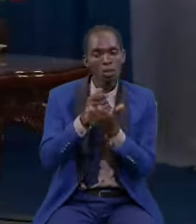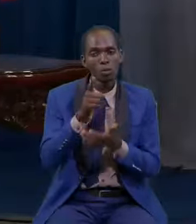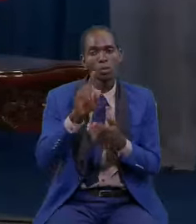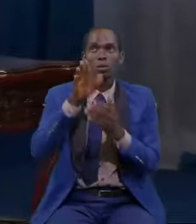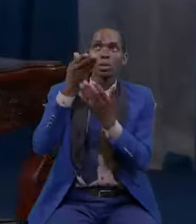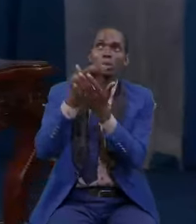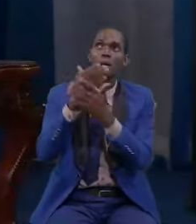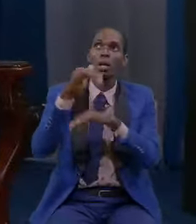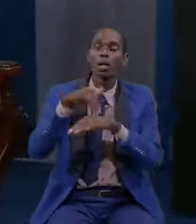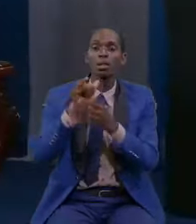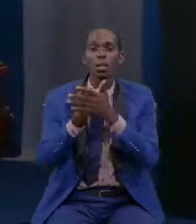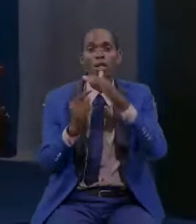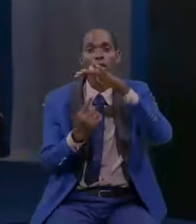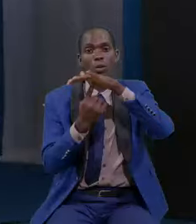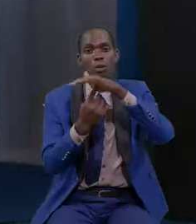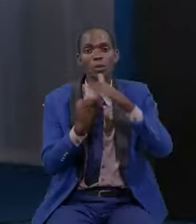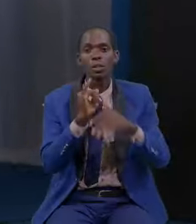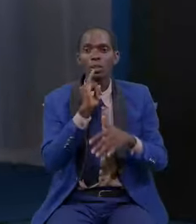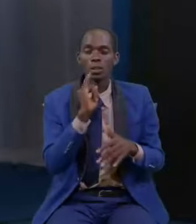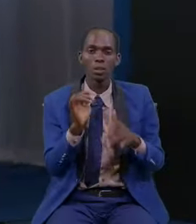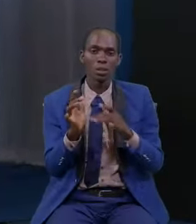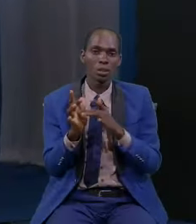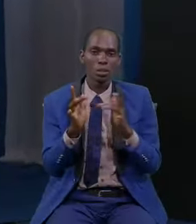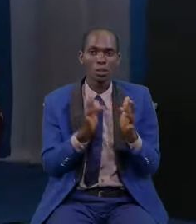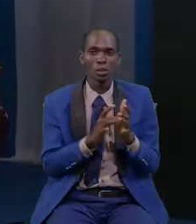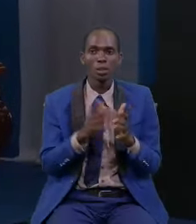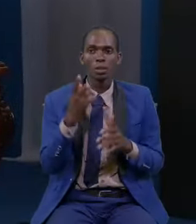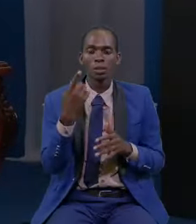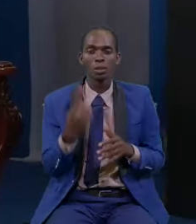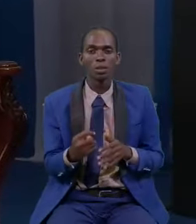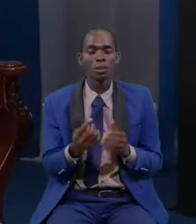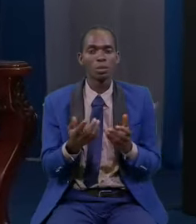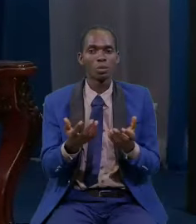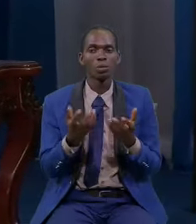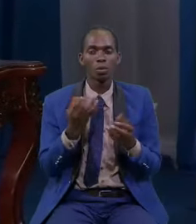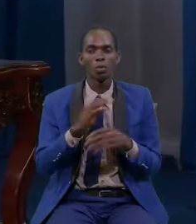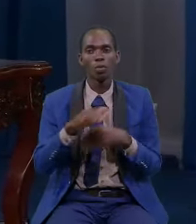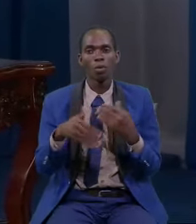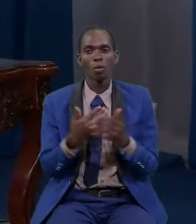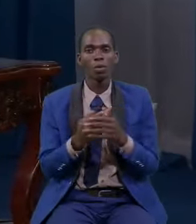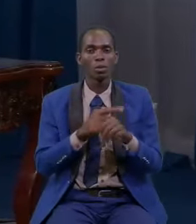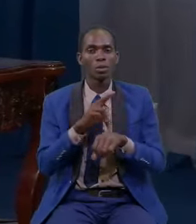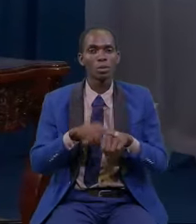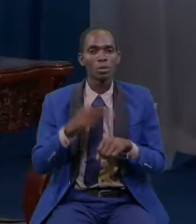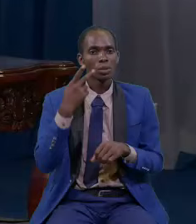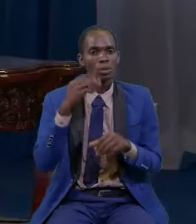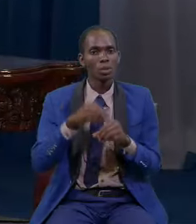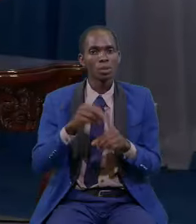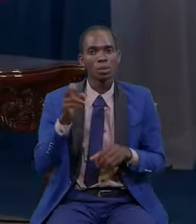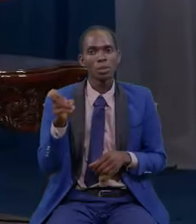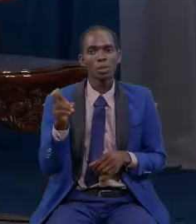is Jesus, the desire of all nations. Haggai chapter